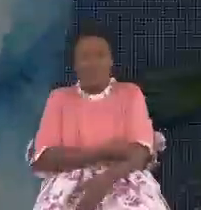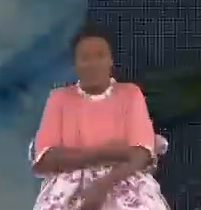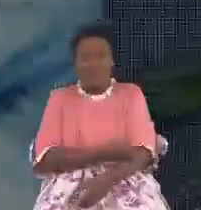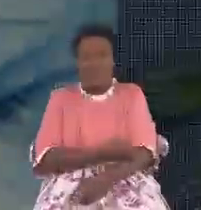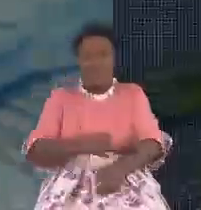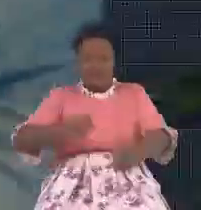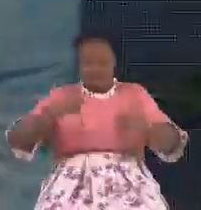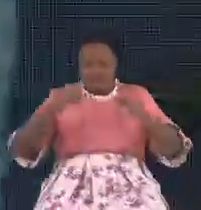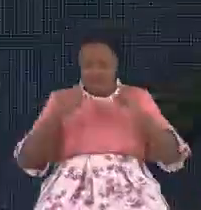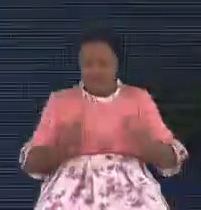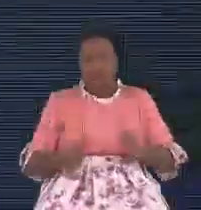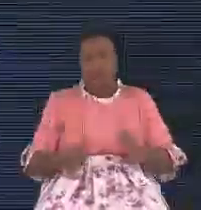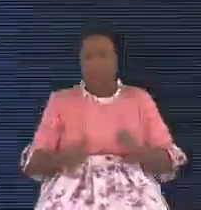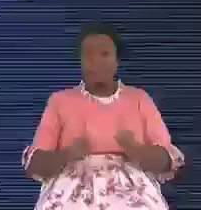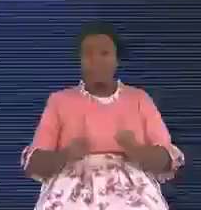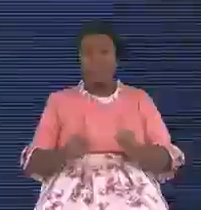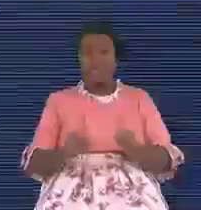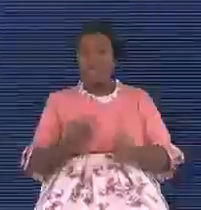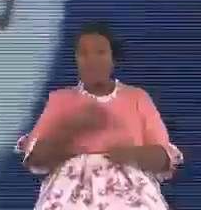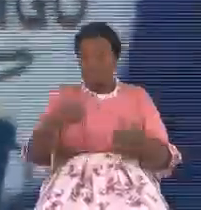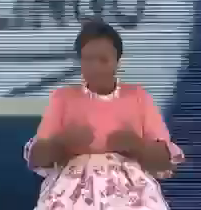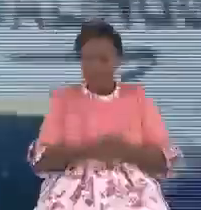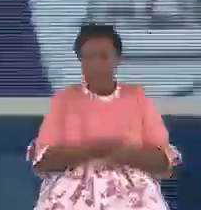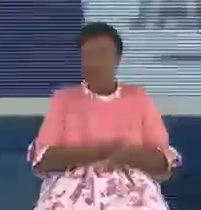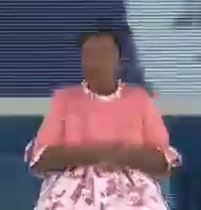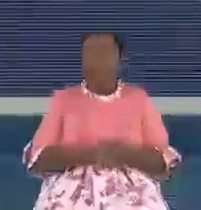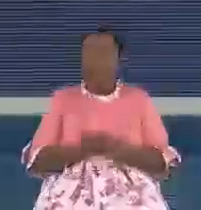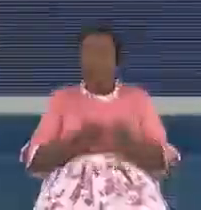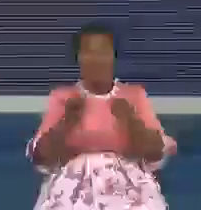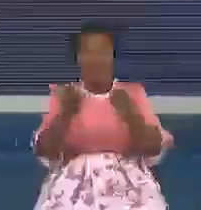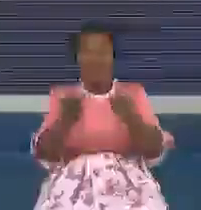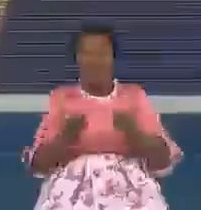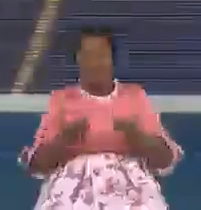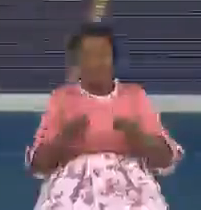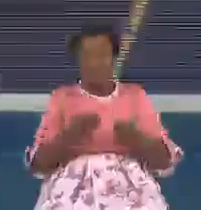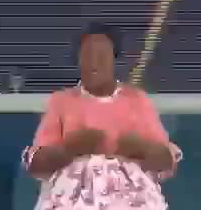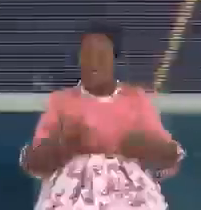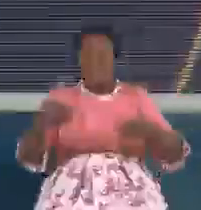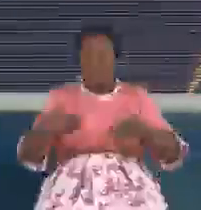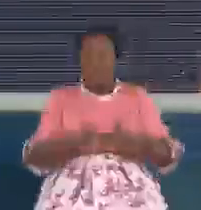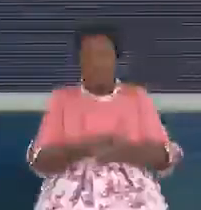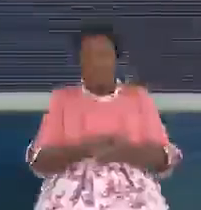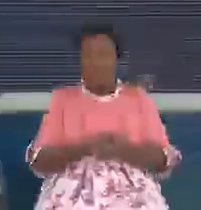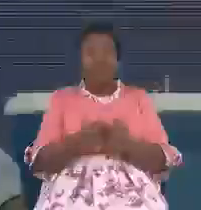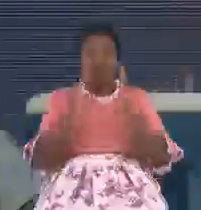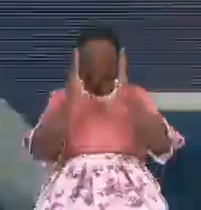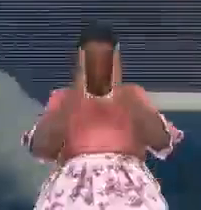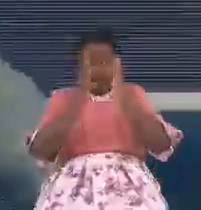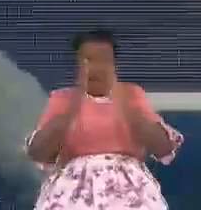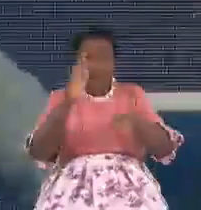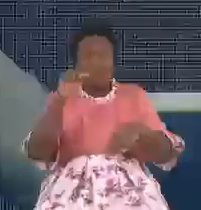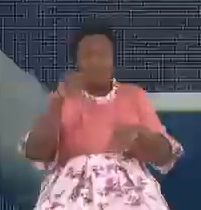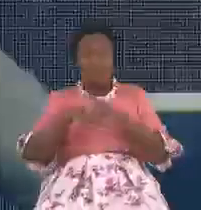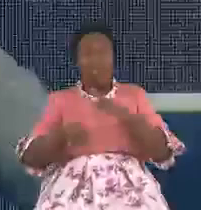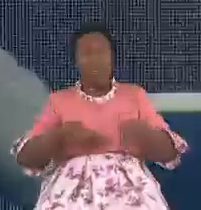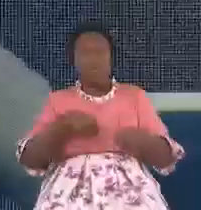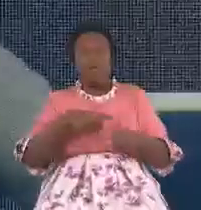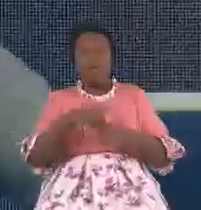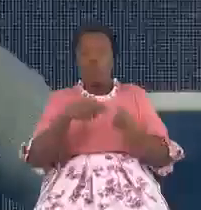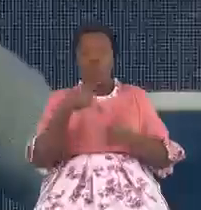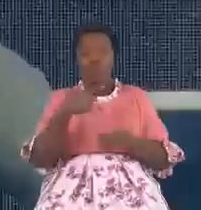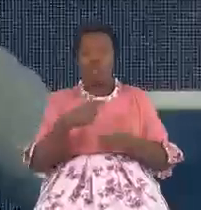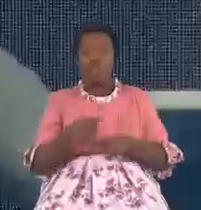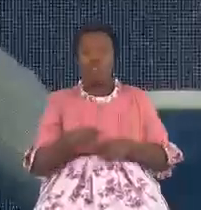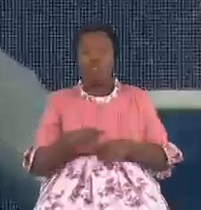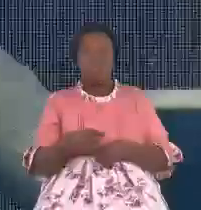desire a new direction in life when he saves us when he